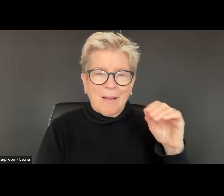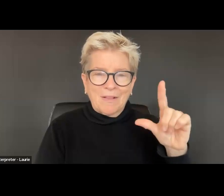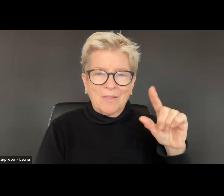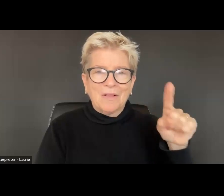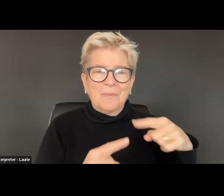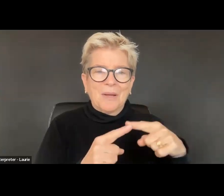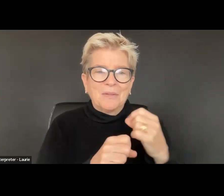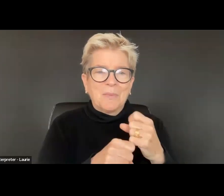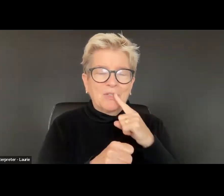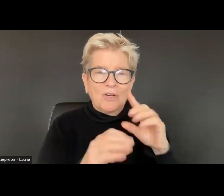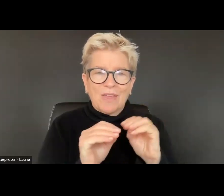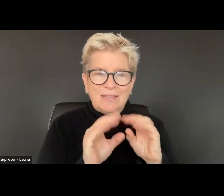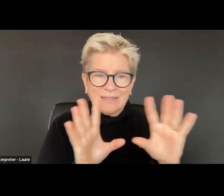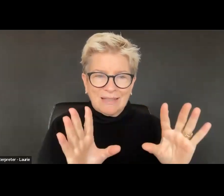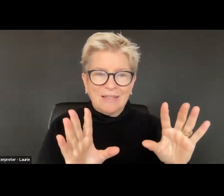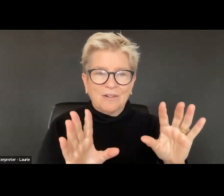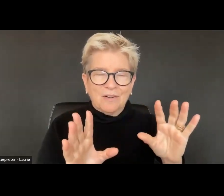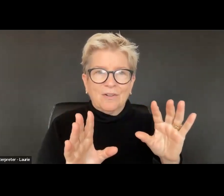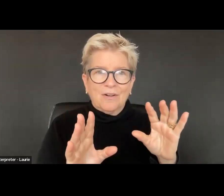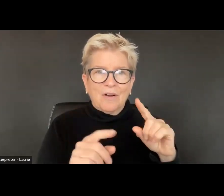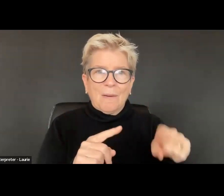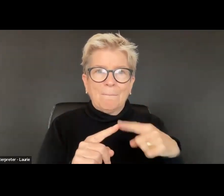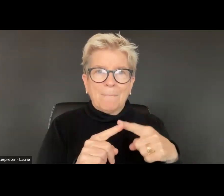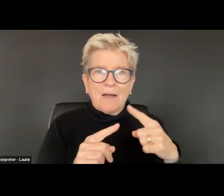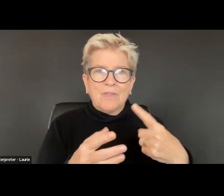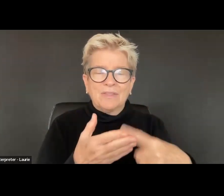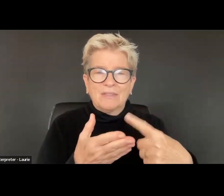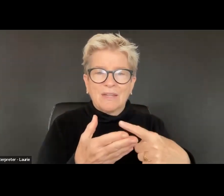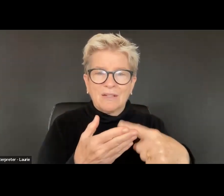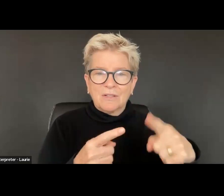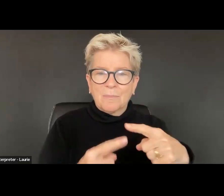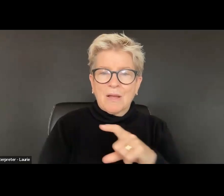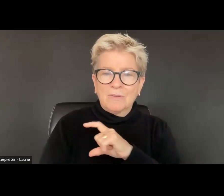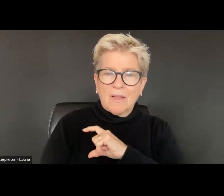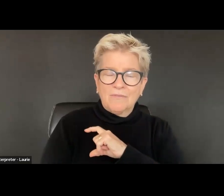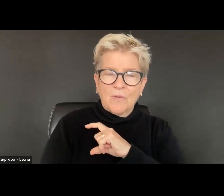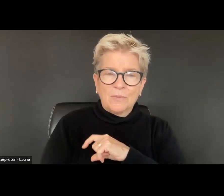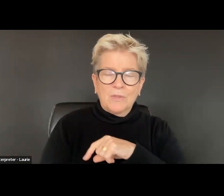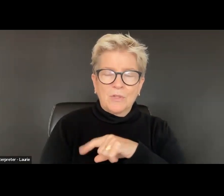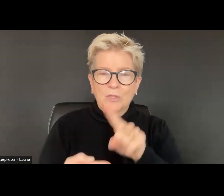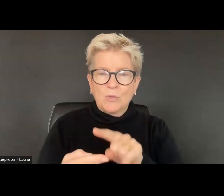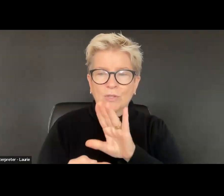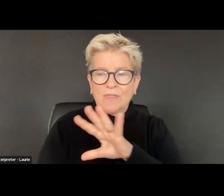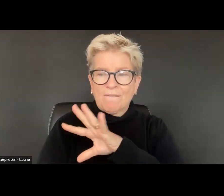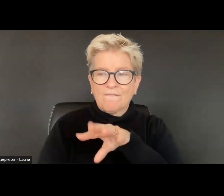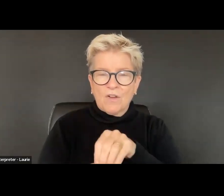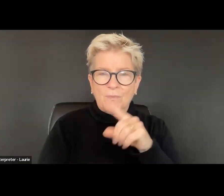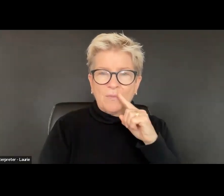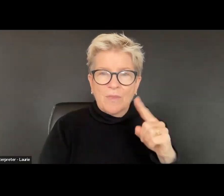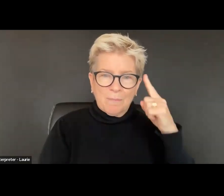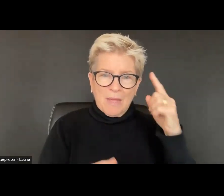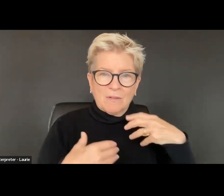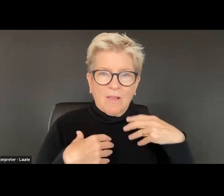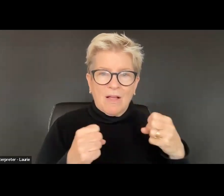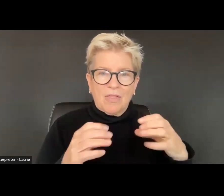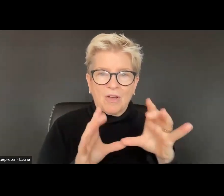it's really clear in here, the discussions around law enforcement and reducing that involvement in mental health crisis. But,